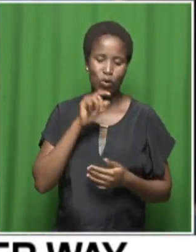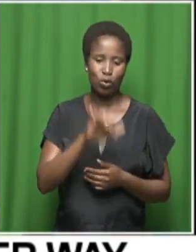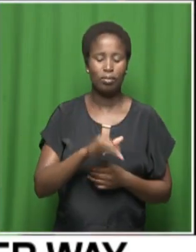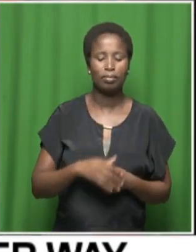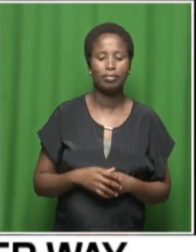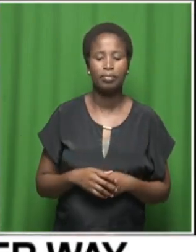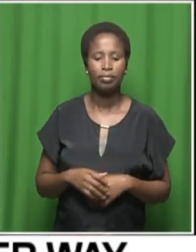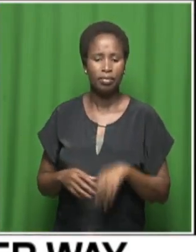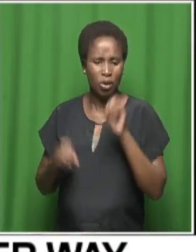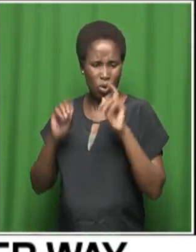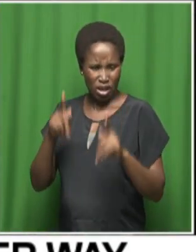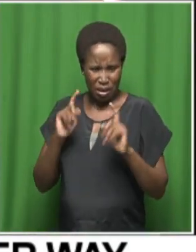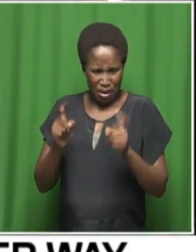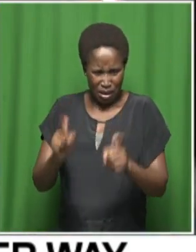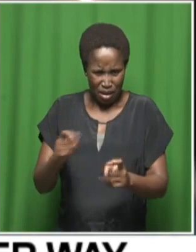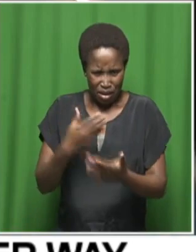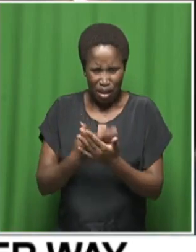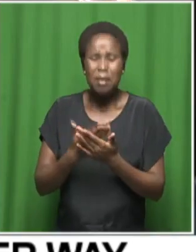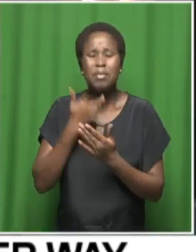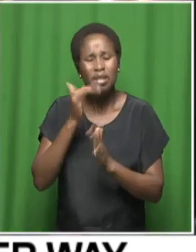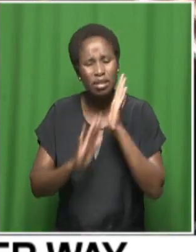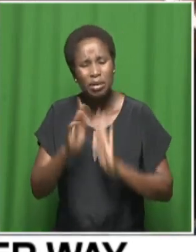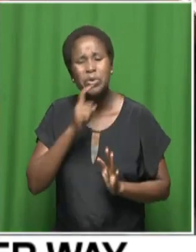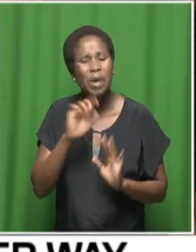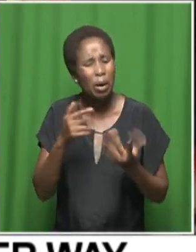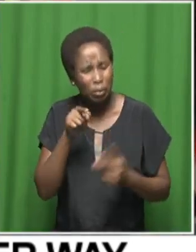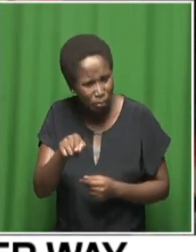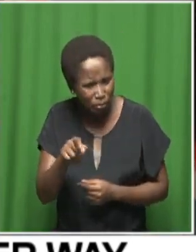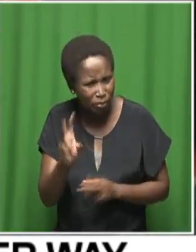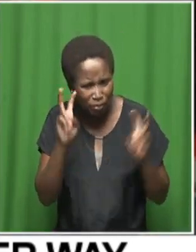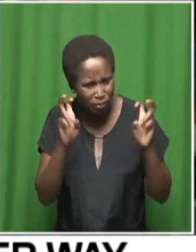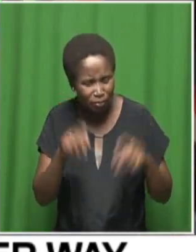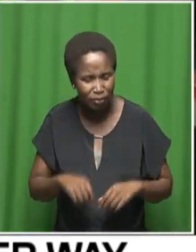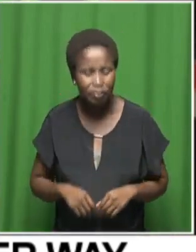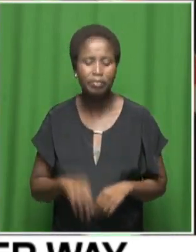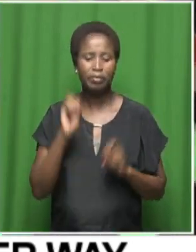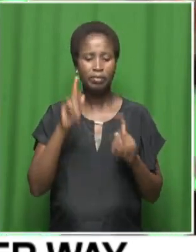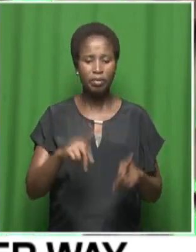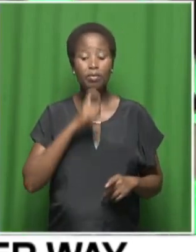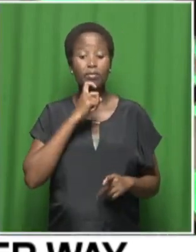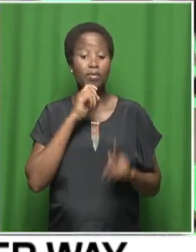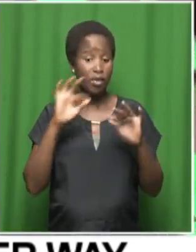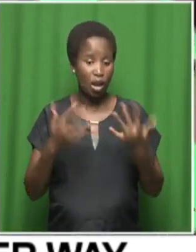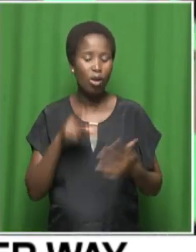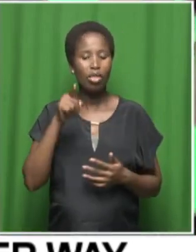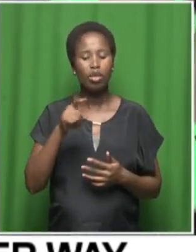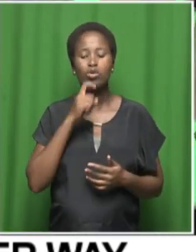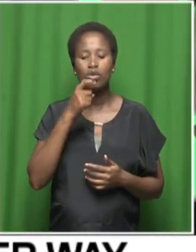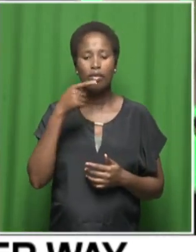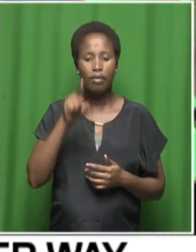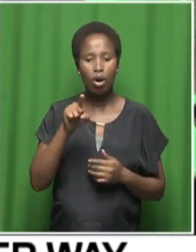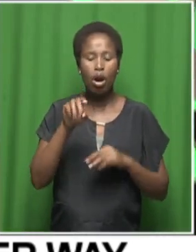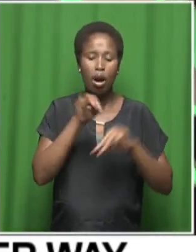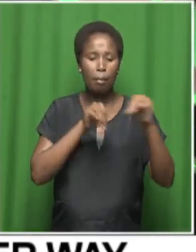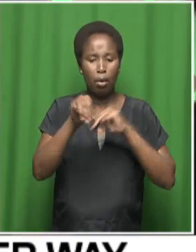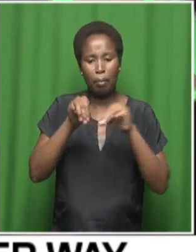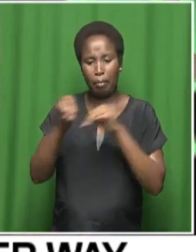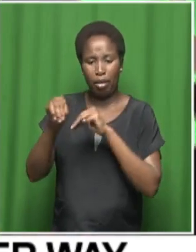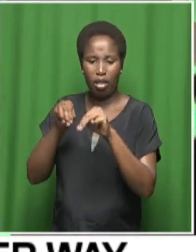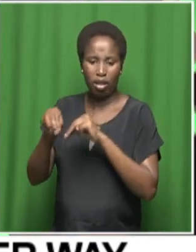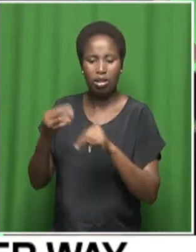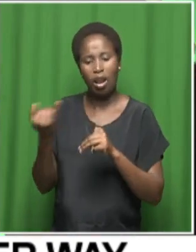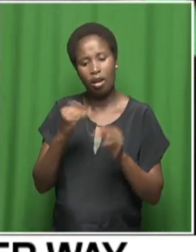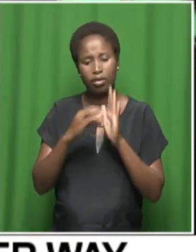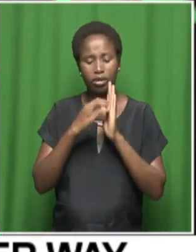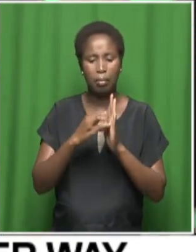very quickly, let's go to how it's used. So to the usage, we are using it for the mobility. For the mobility is for the